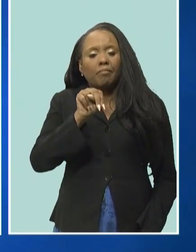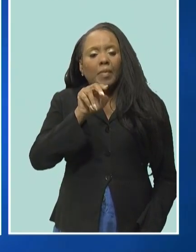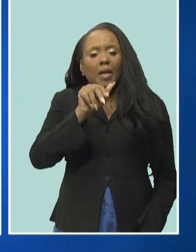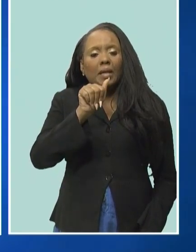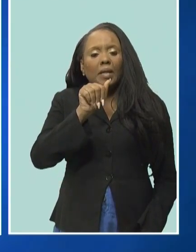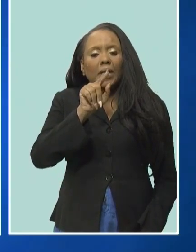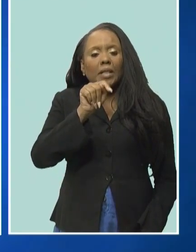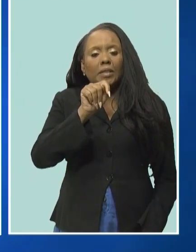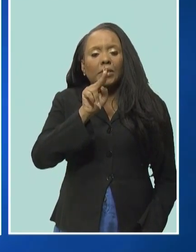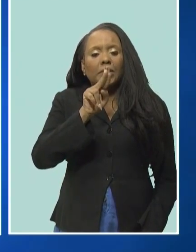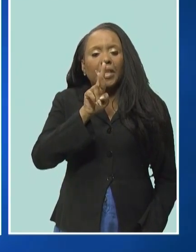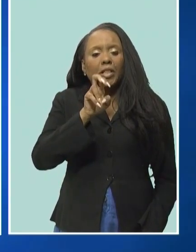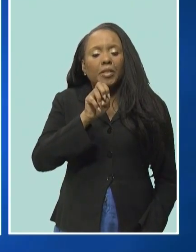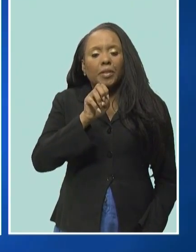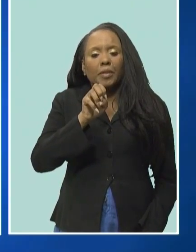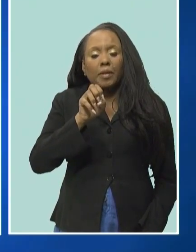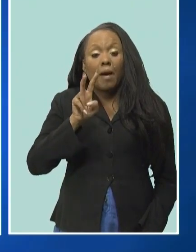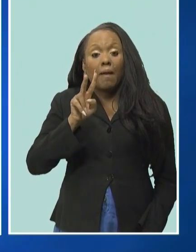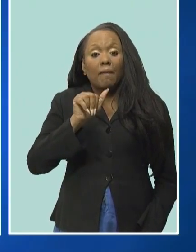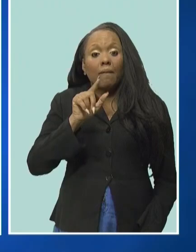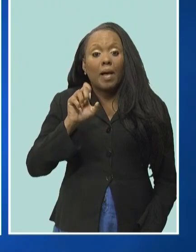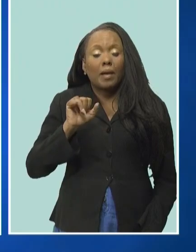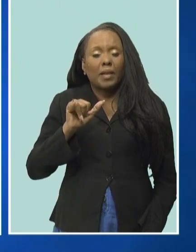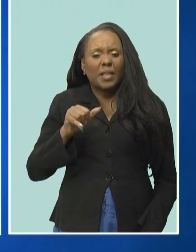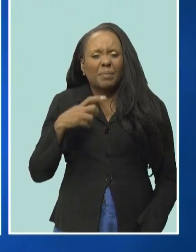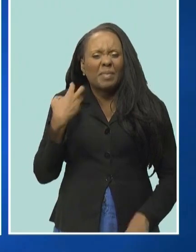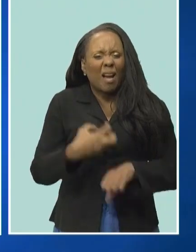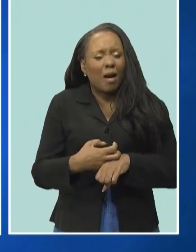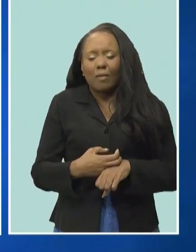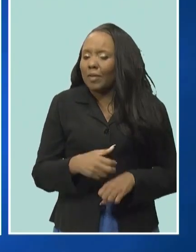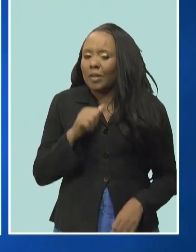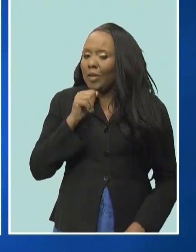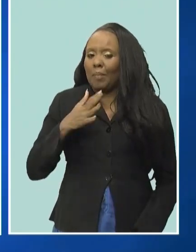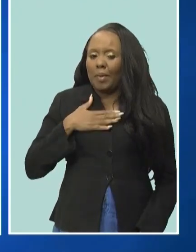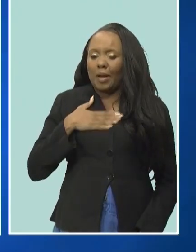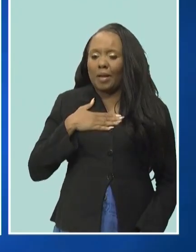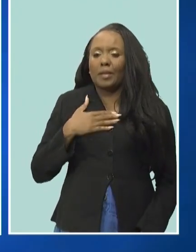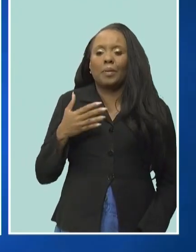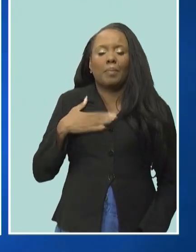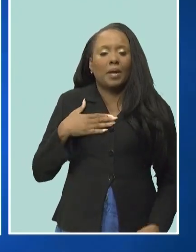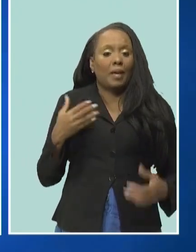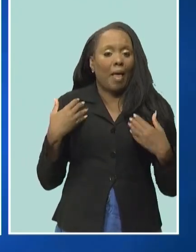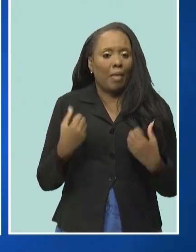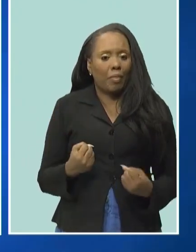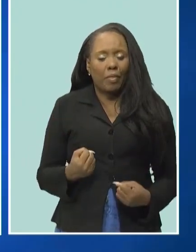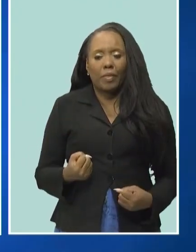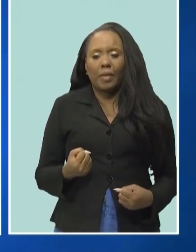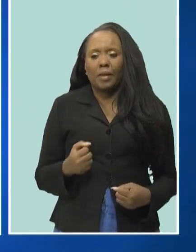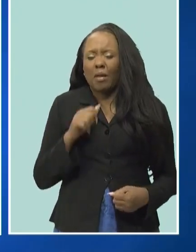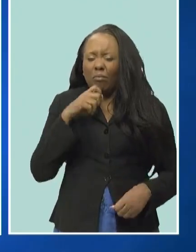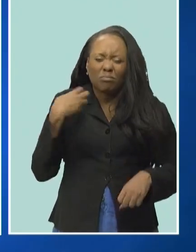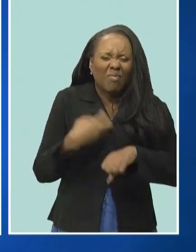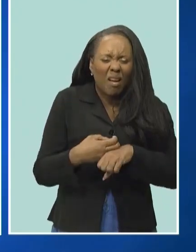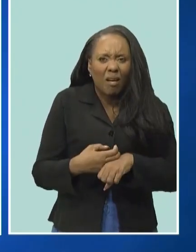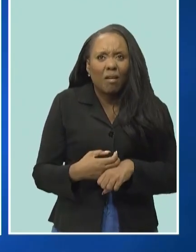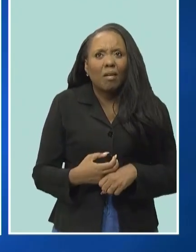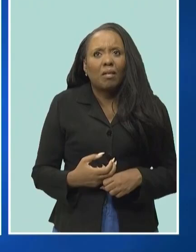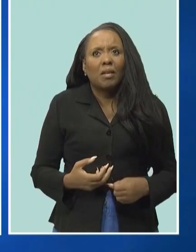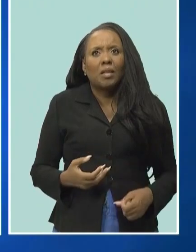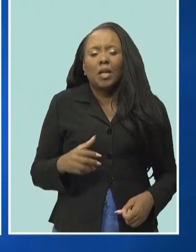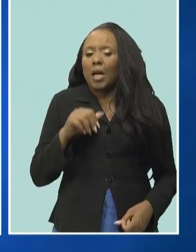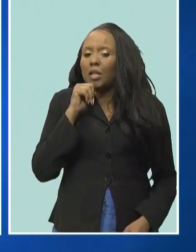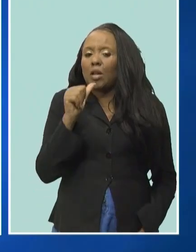sugar. It's sweetened with honey, so it's a healthier option if for somebody that don't want the direct